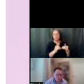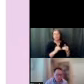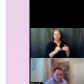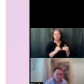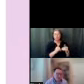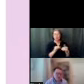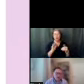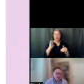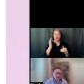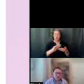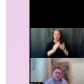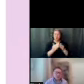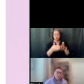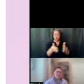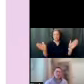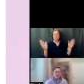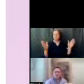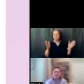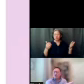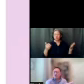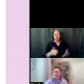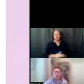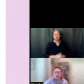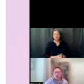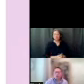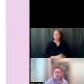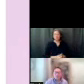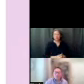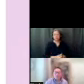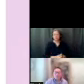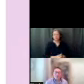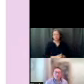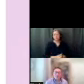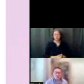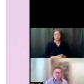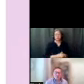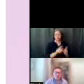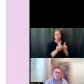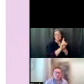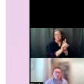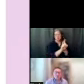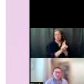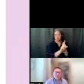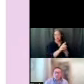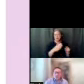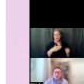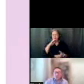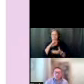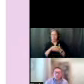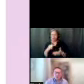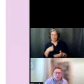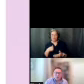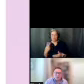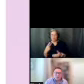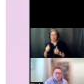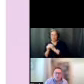in general, right? And so, Reach Career Mentoring is something that my wife and I started some